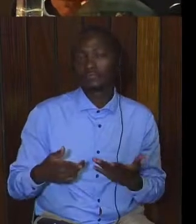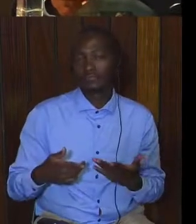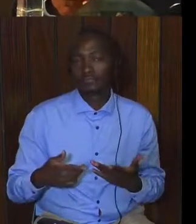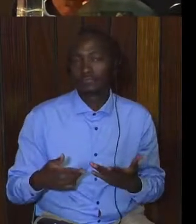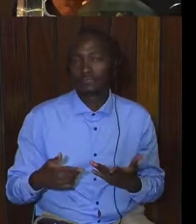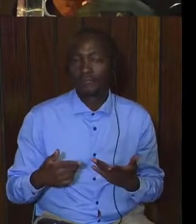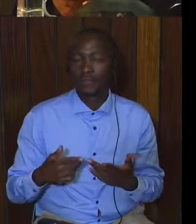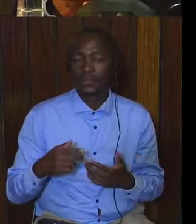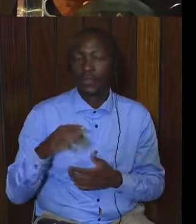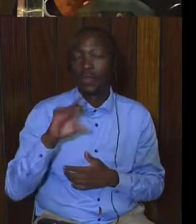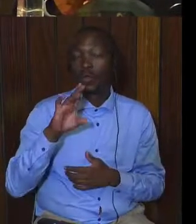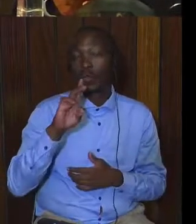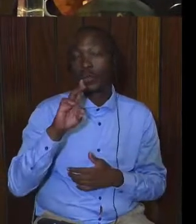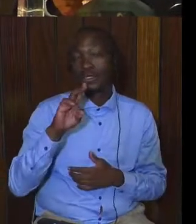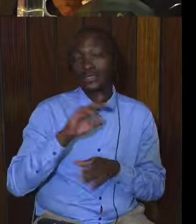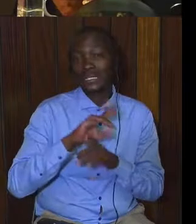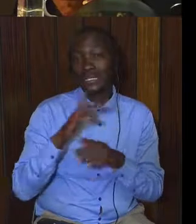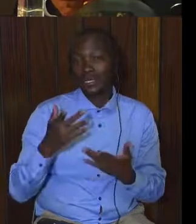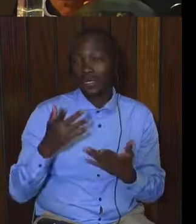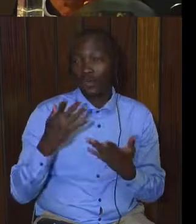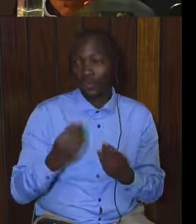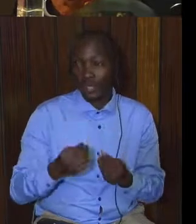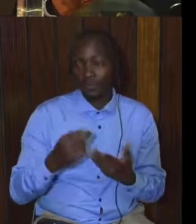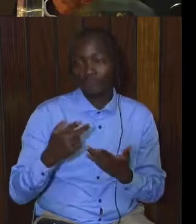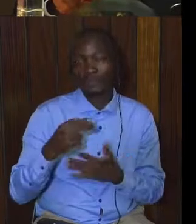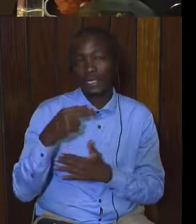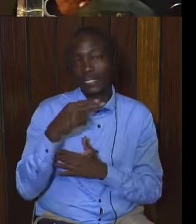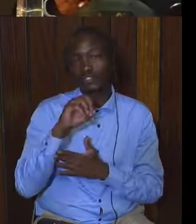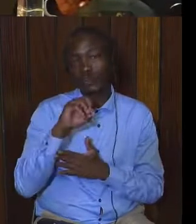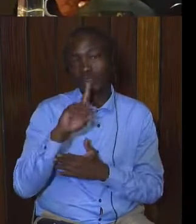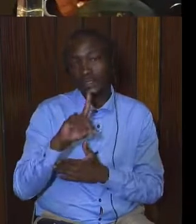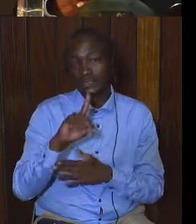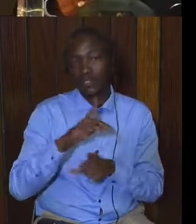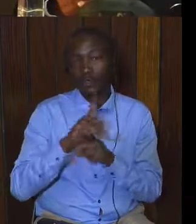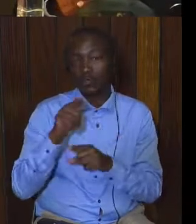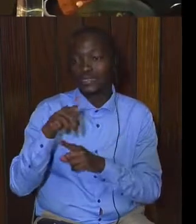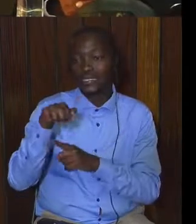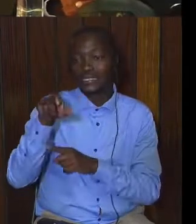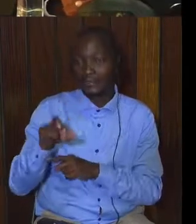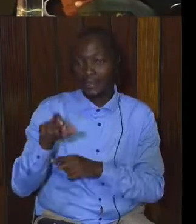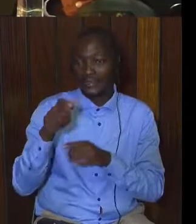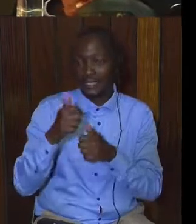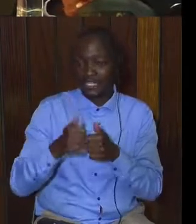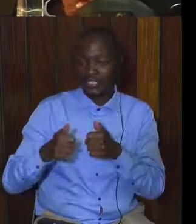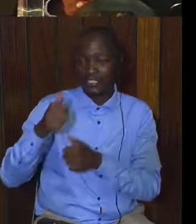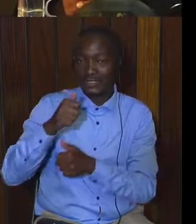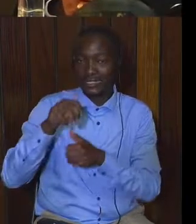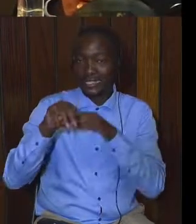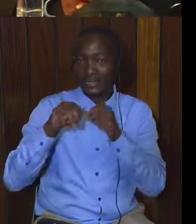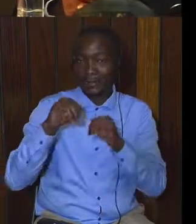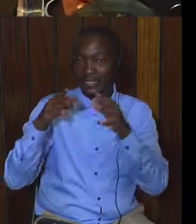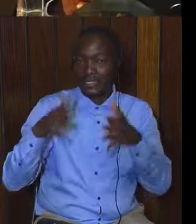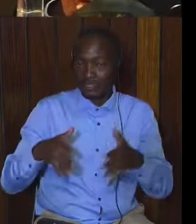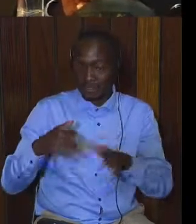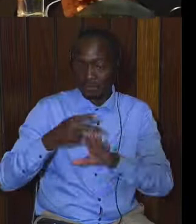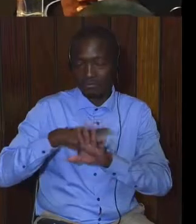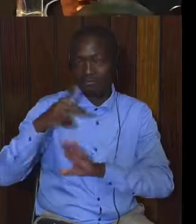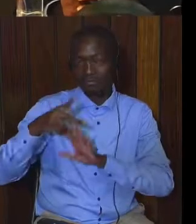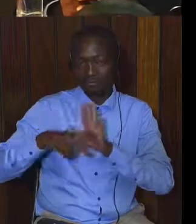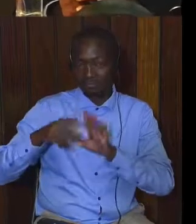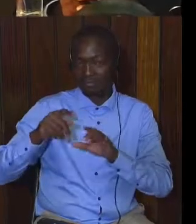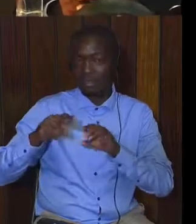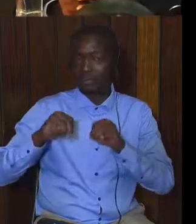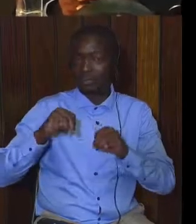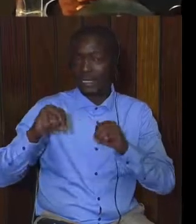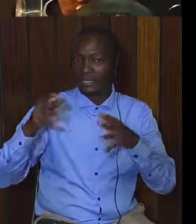the HOD, who's the chairperson. We have the senior managers, the project managers, the staff